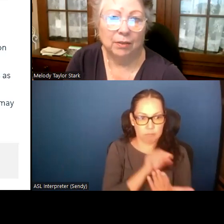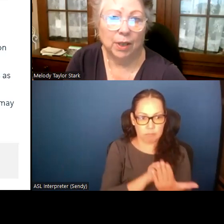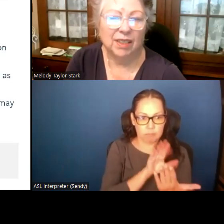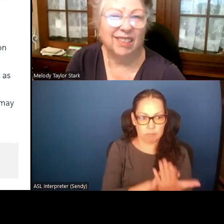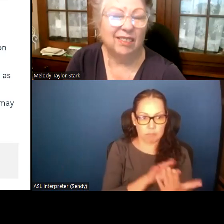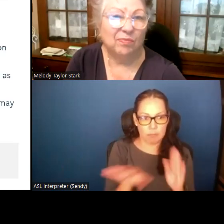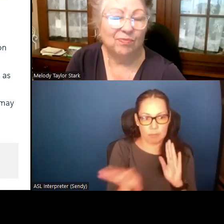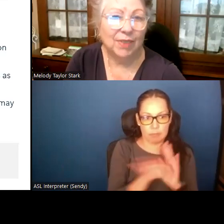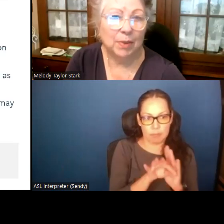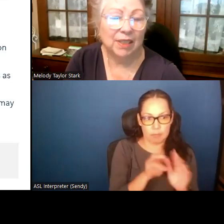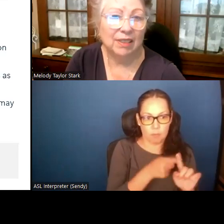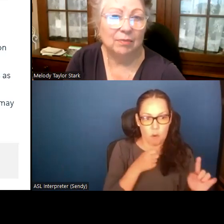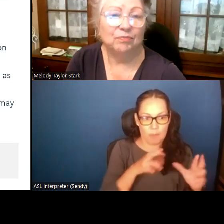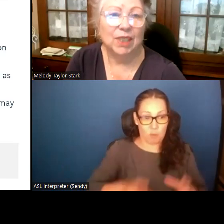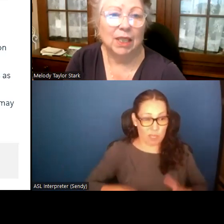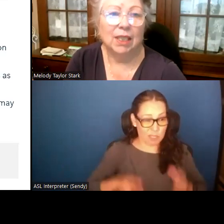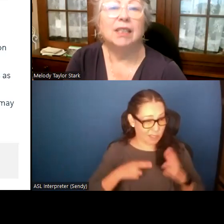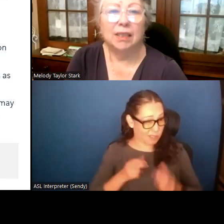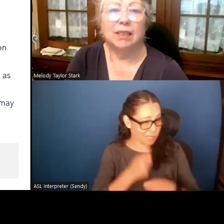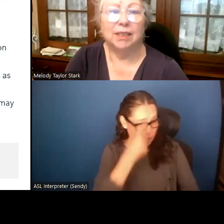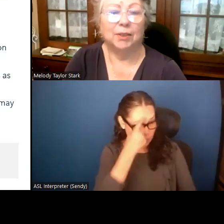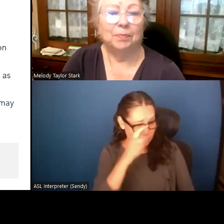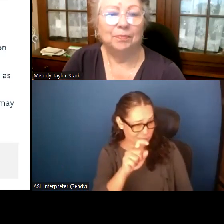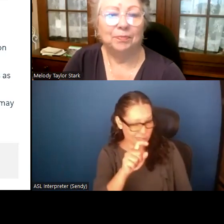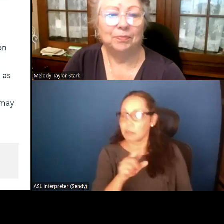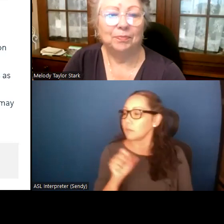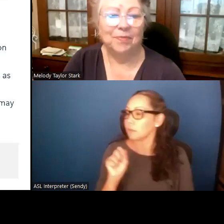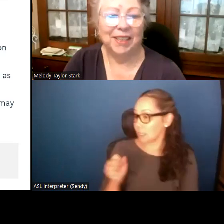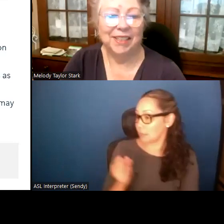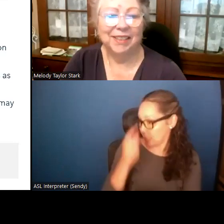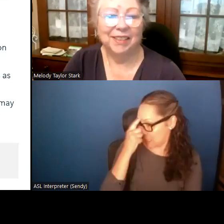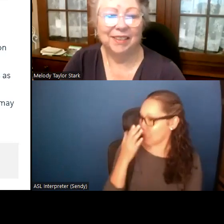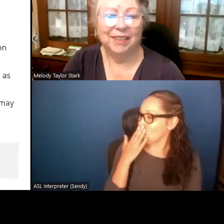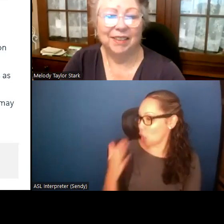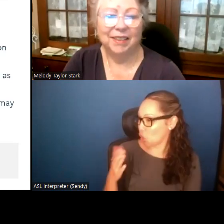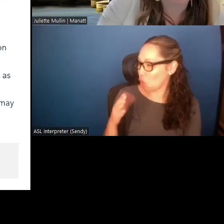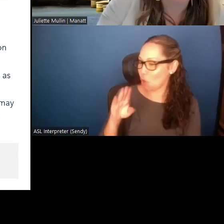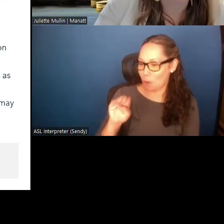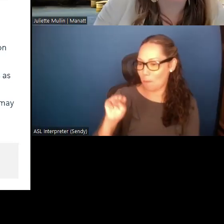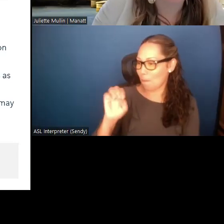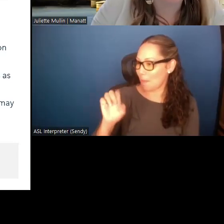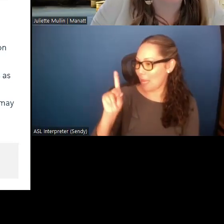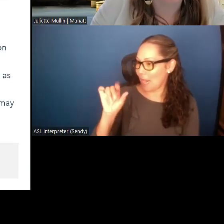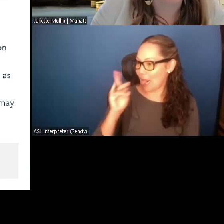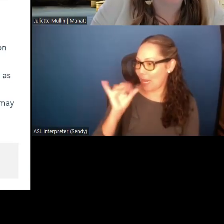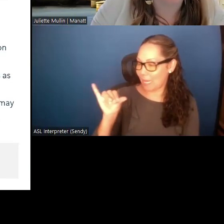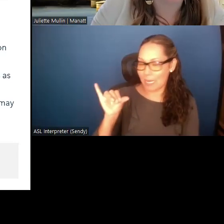designation by the resident. That makes sense? Yeah, that makes sense. Thank you, Melody. Tracking that.